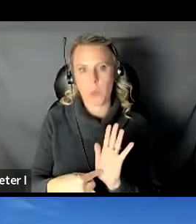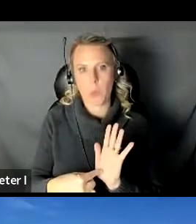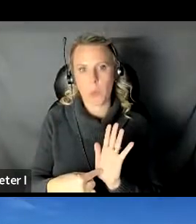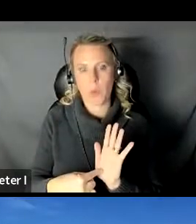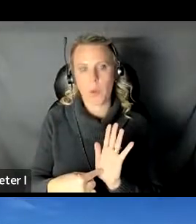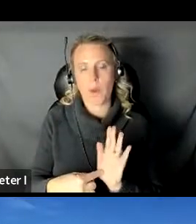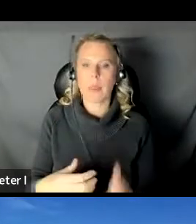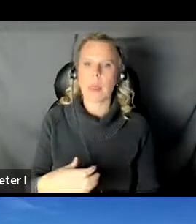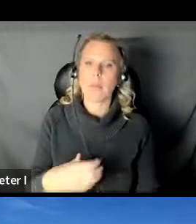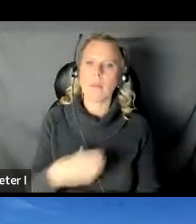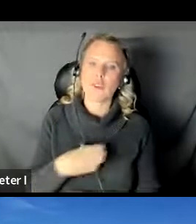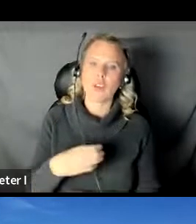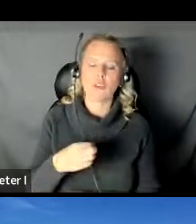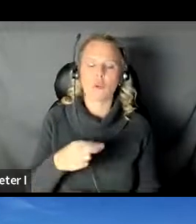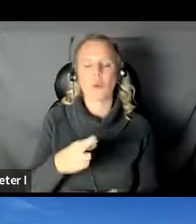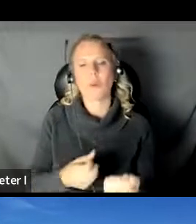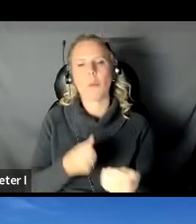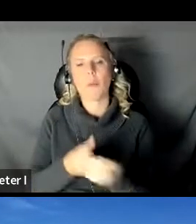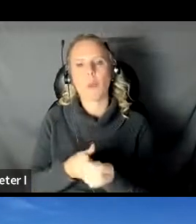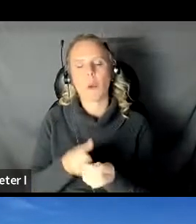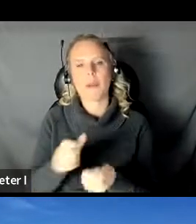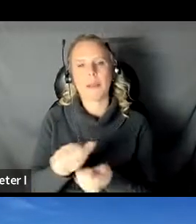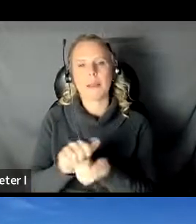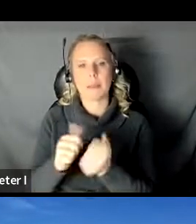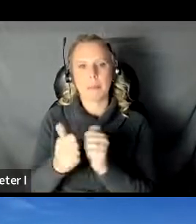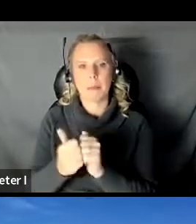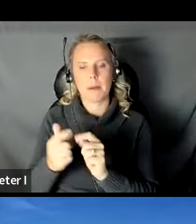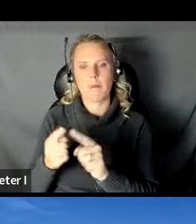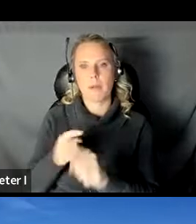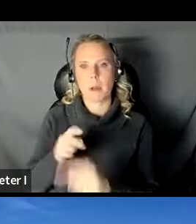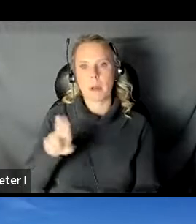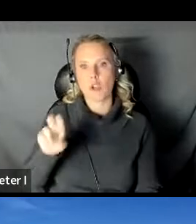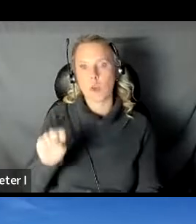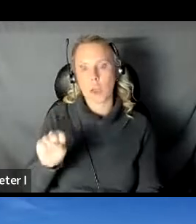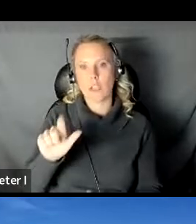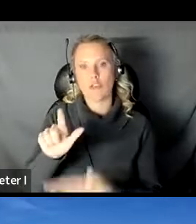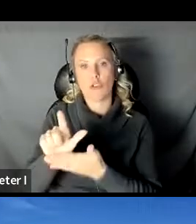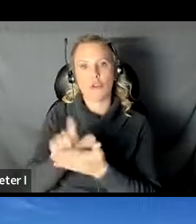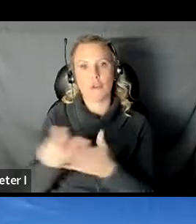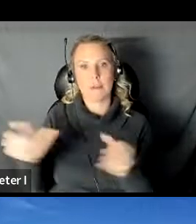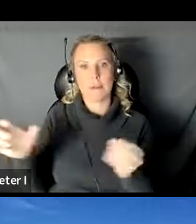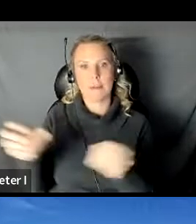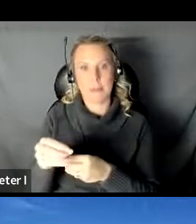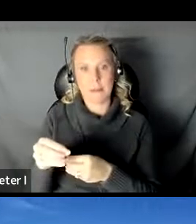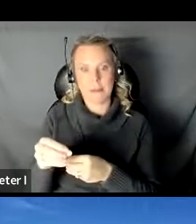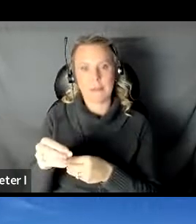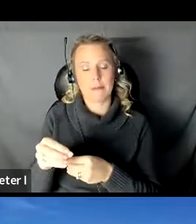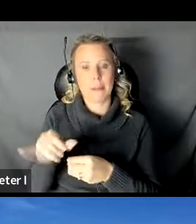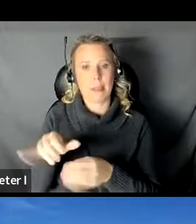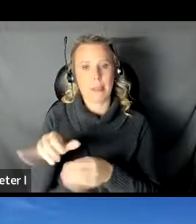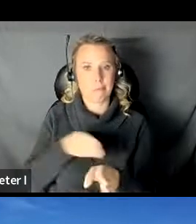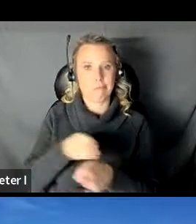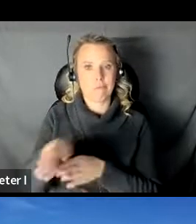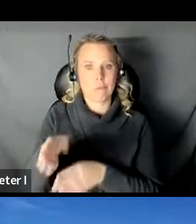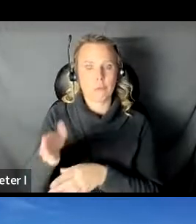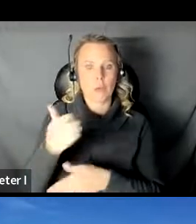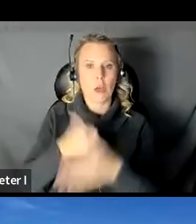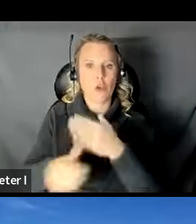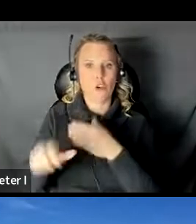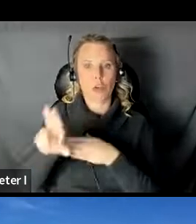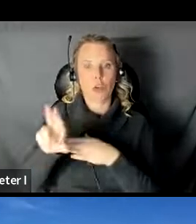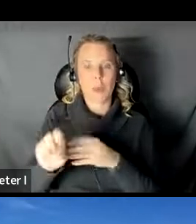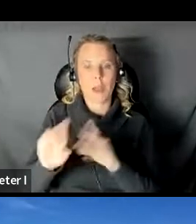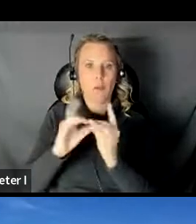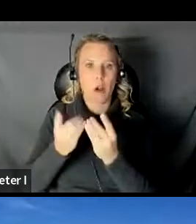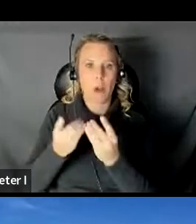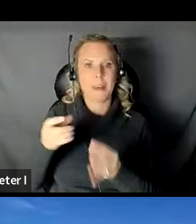objection or the support for this amendment comes from the U.S. Attorney's Office, which is within the Department of Justice. The